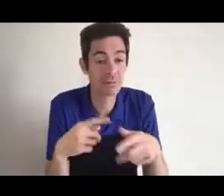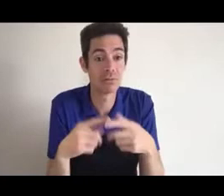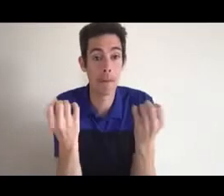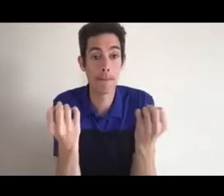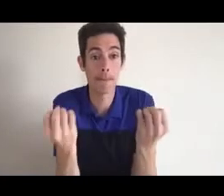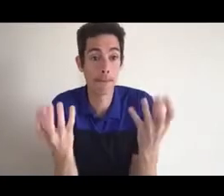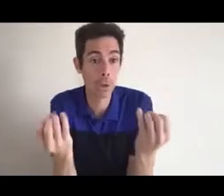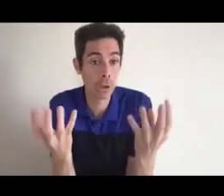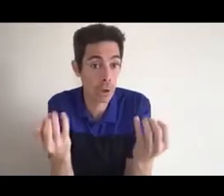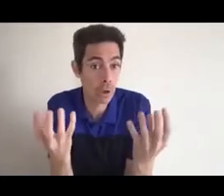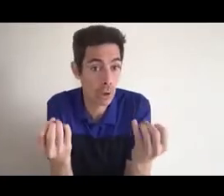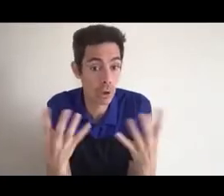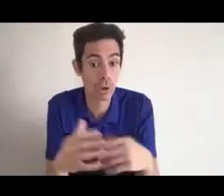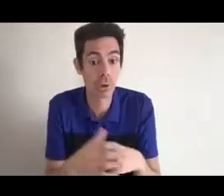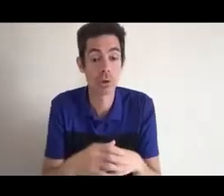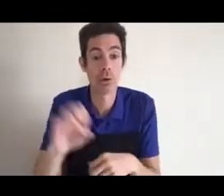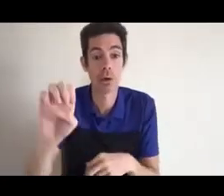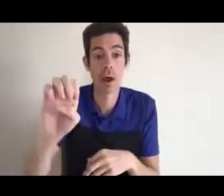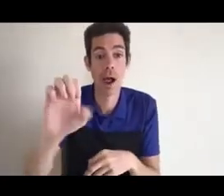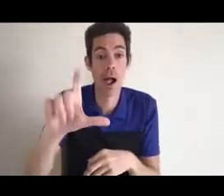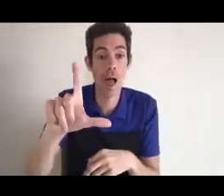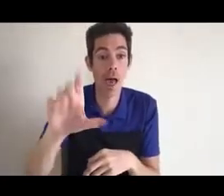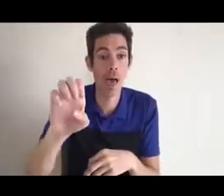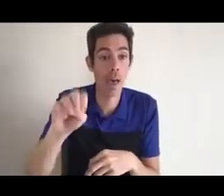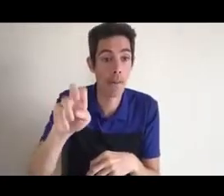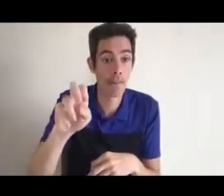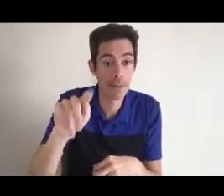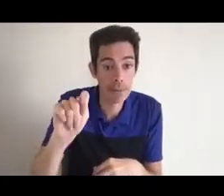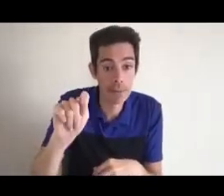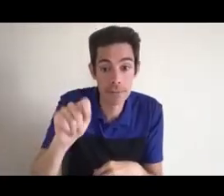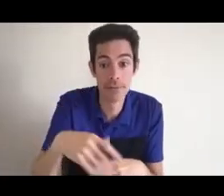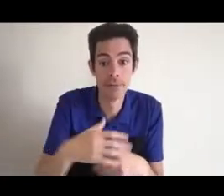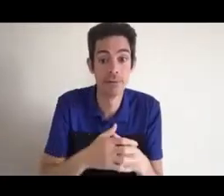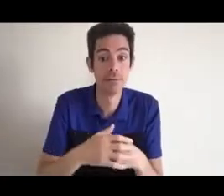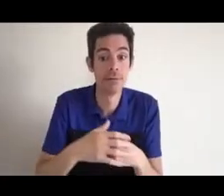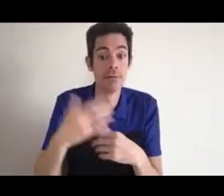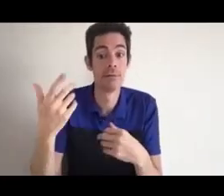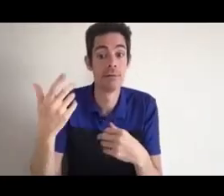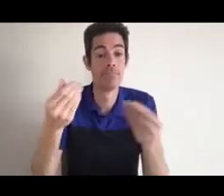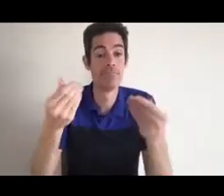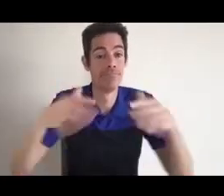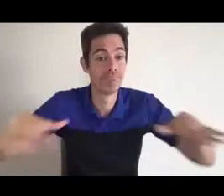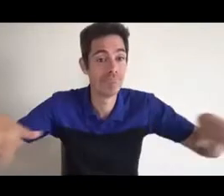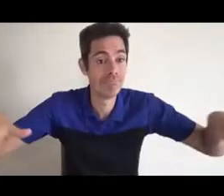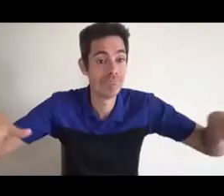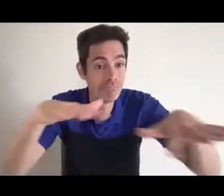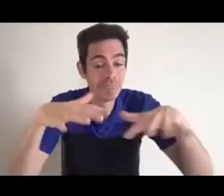architecture, transportation, plurals, elements,